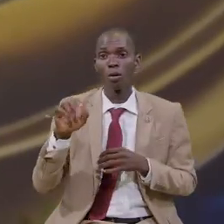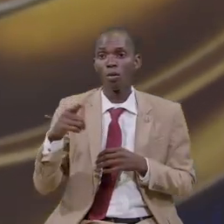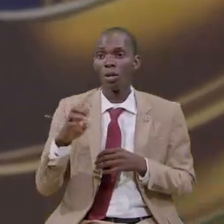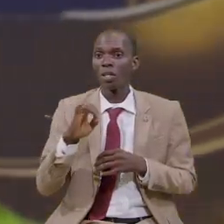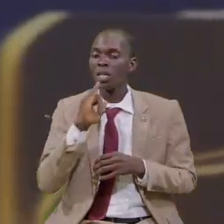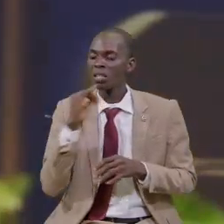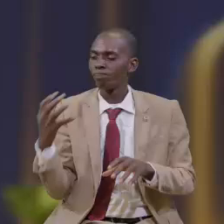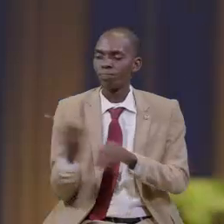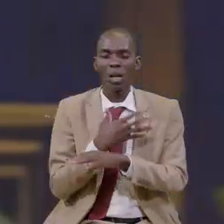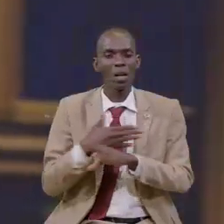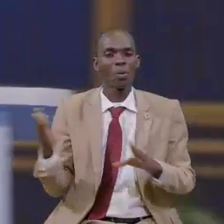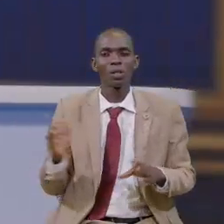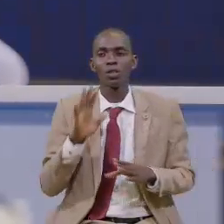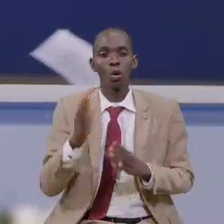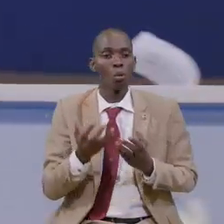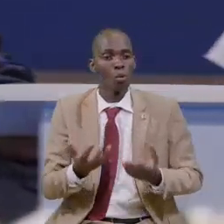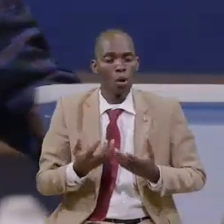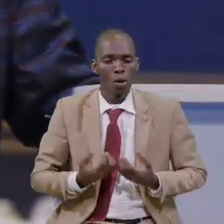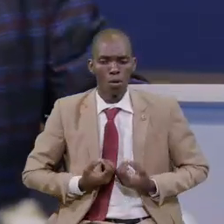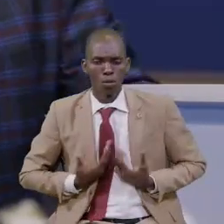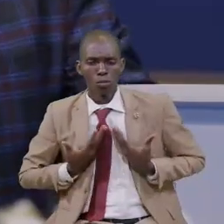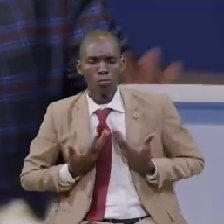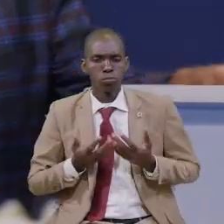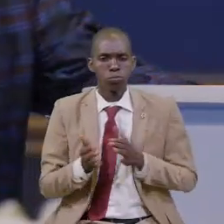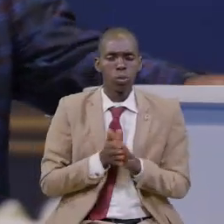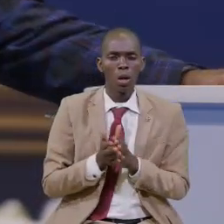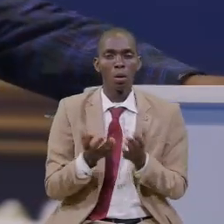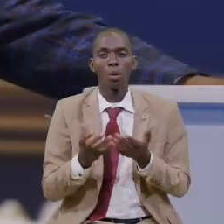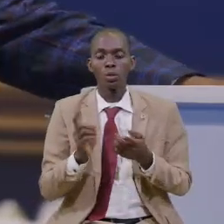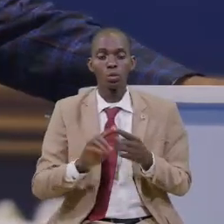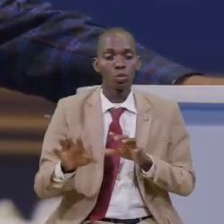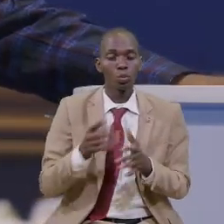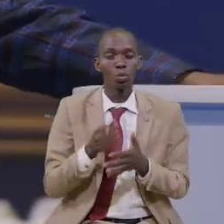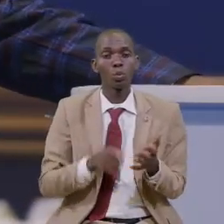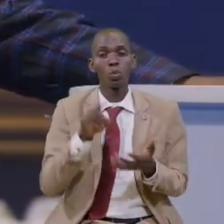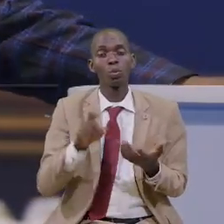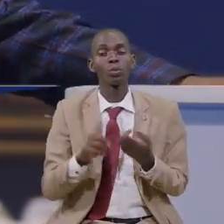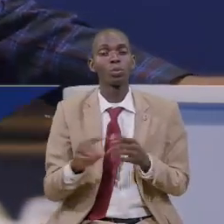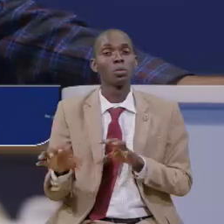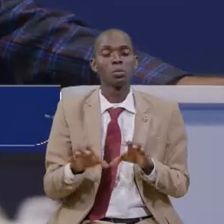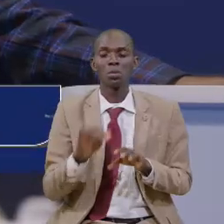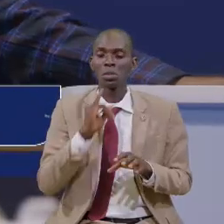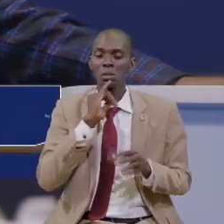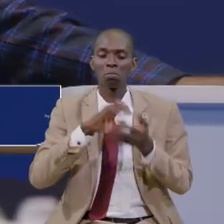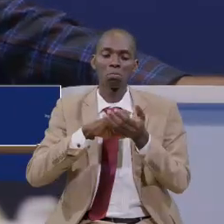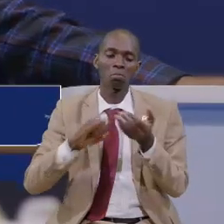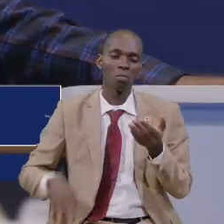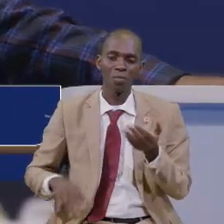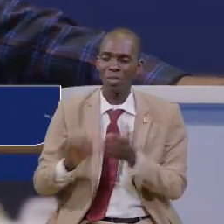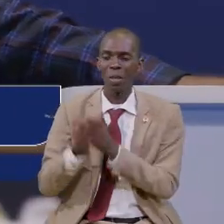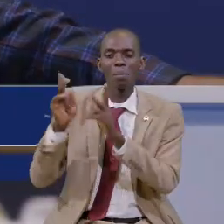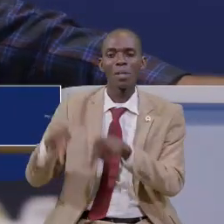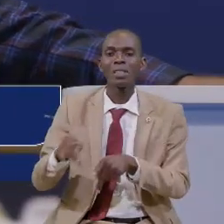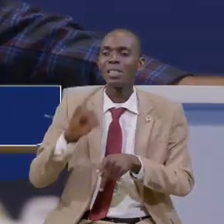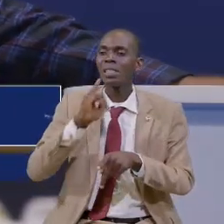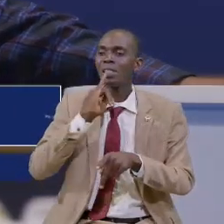to do what needs to be done is gone. That man is a living corpse. He's